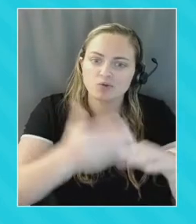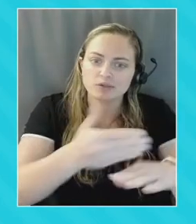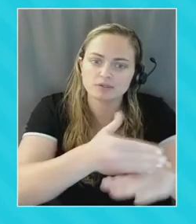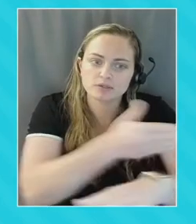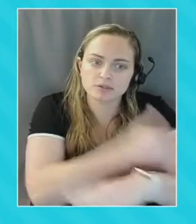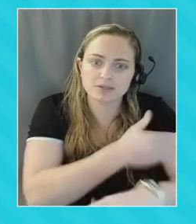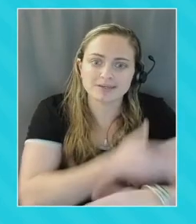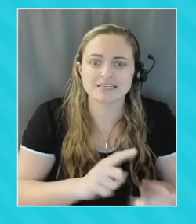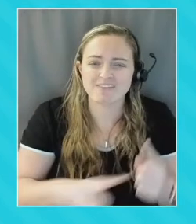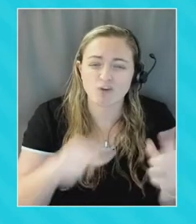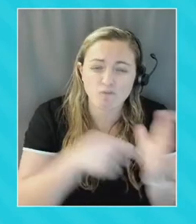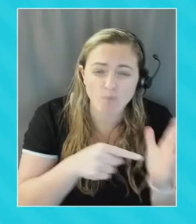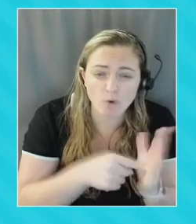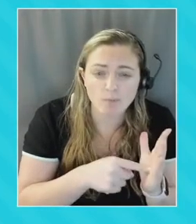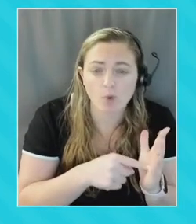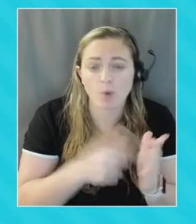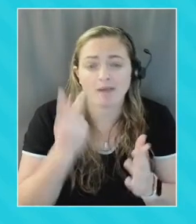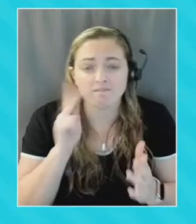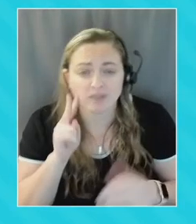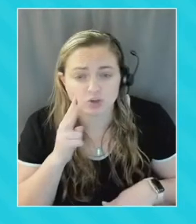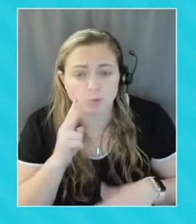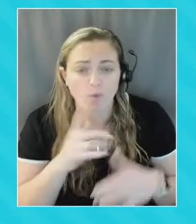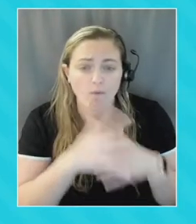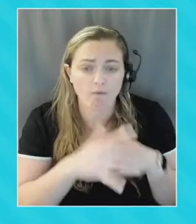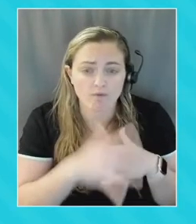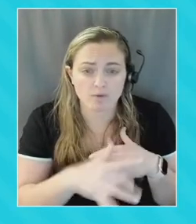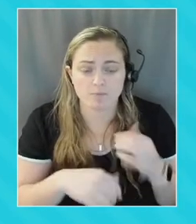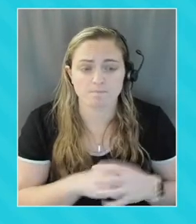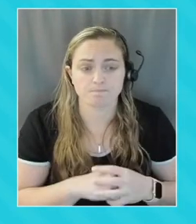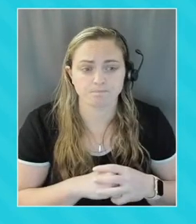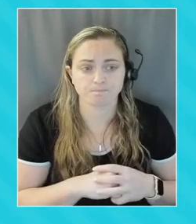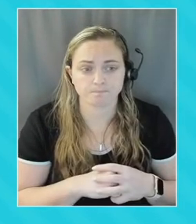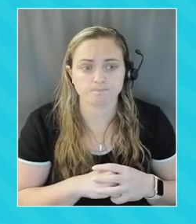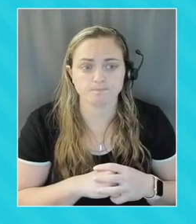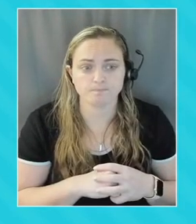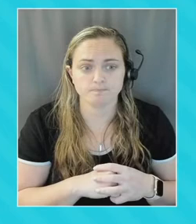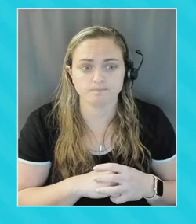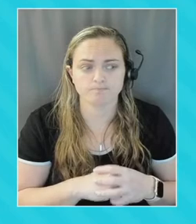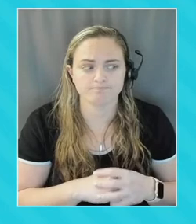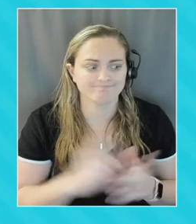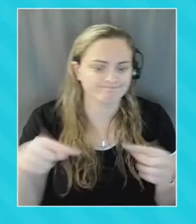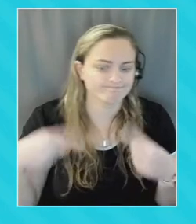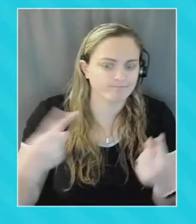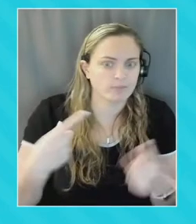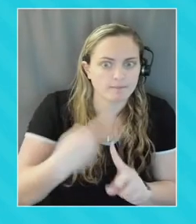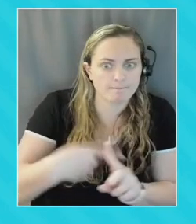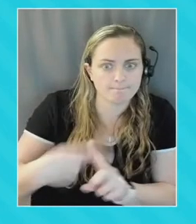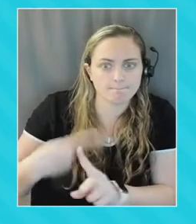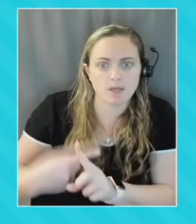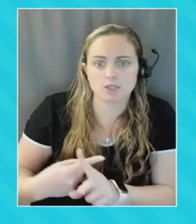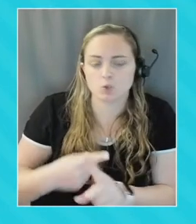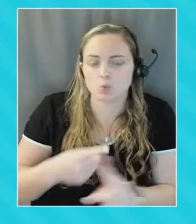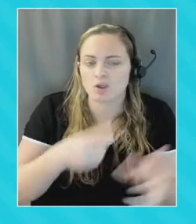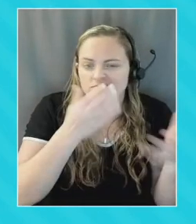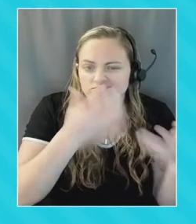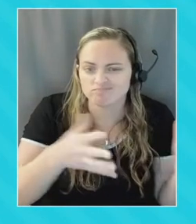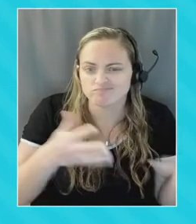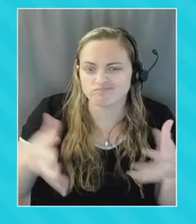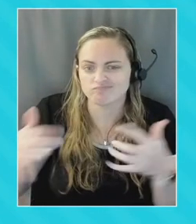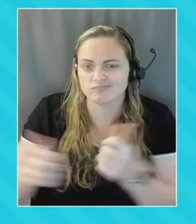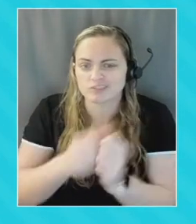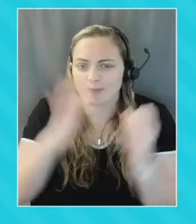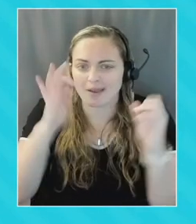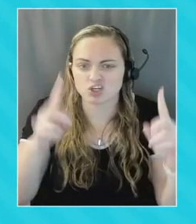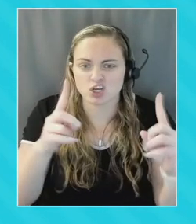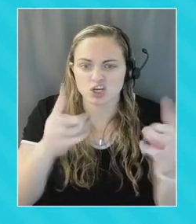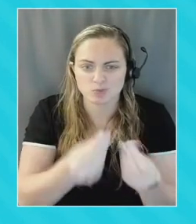offerings as soon as possible. Over the coming months, our team is finalizing some essential patient education materials that will be